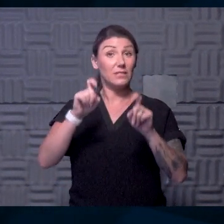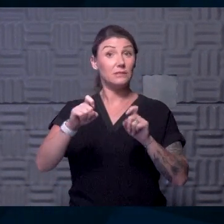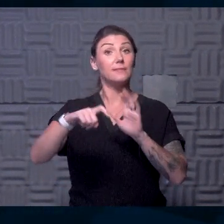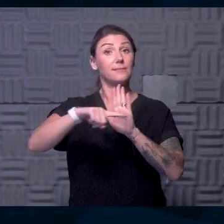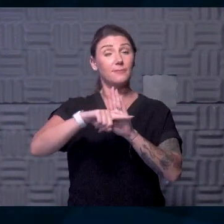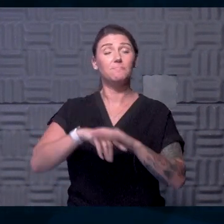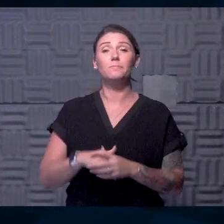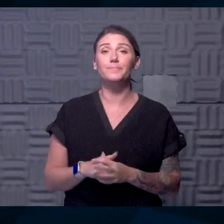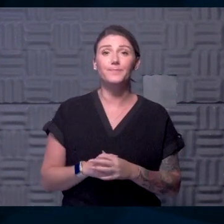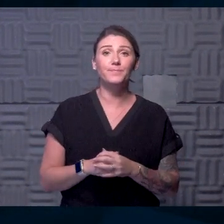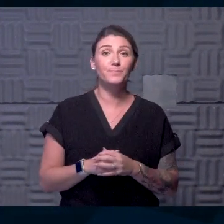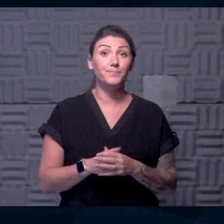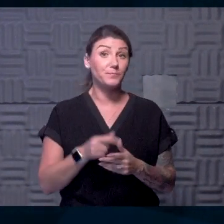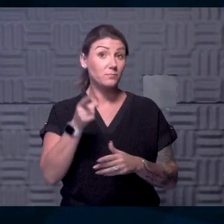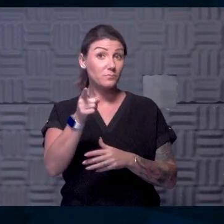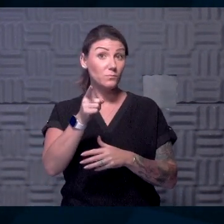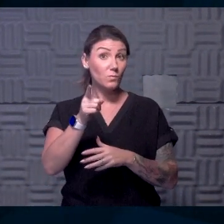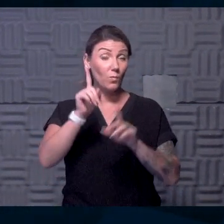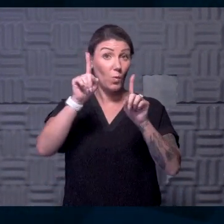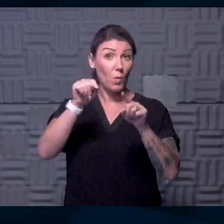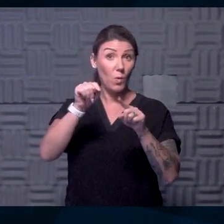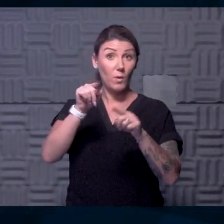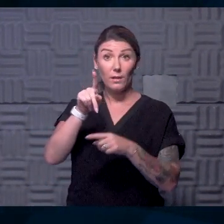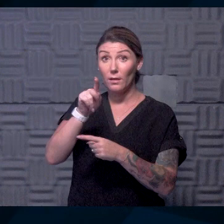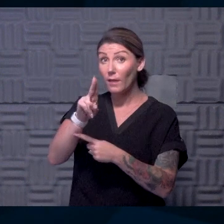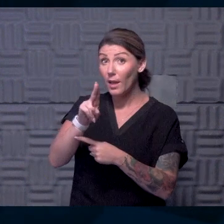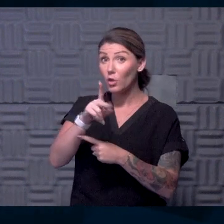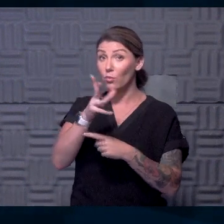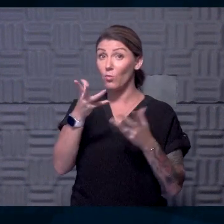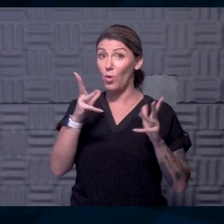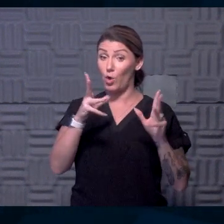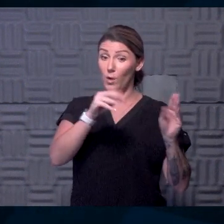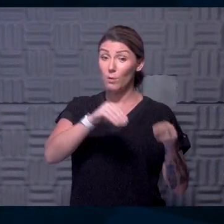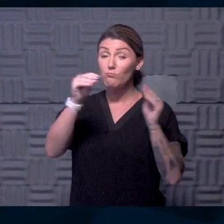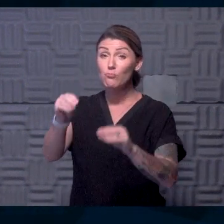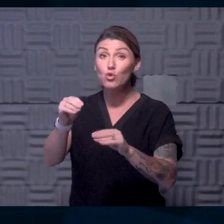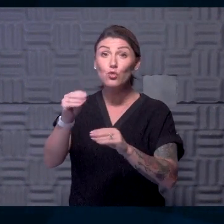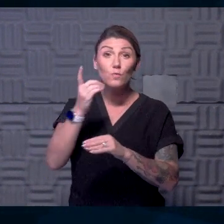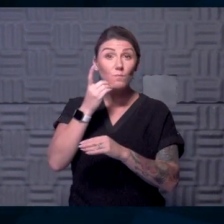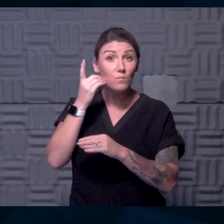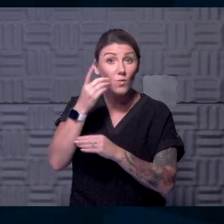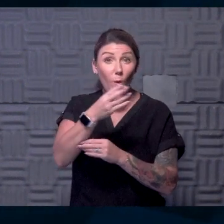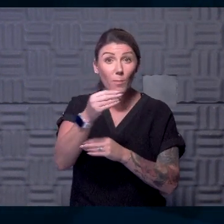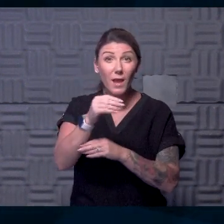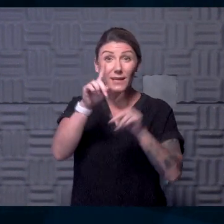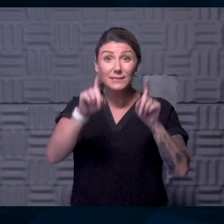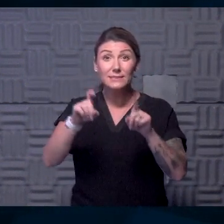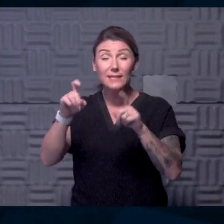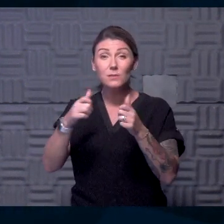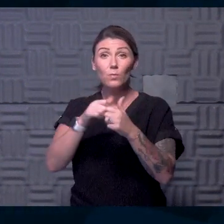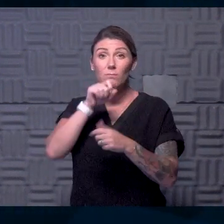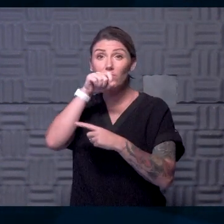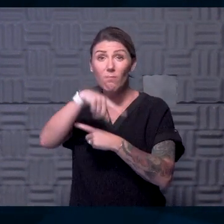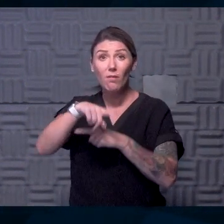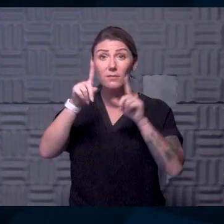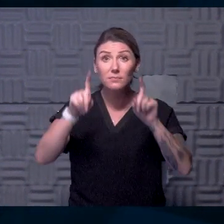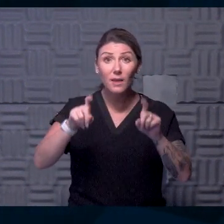Now, are you headed to KU today? Have you already done the move-in thing, and have you been tested at KU with the saliva test already?